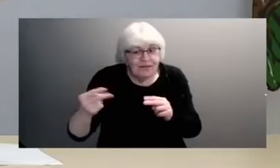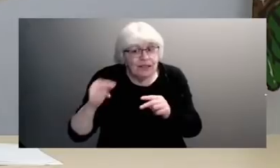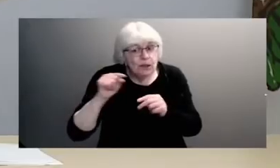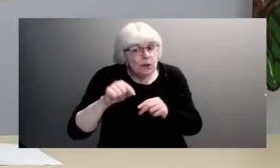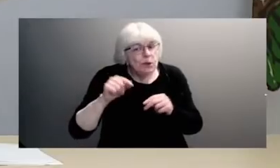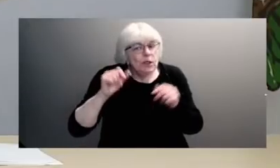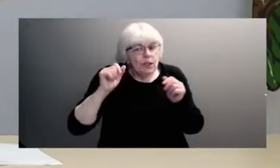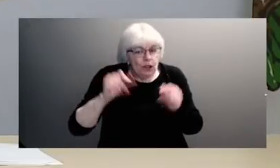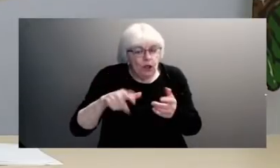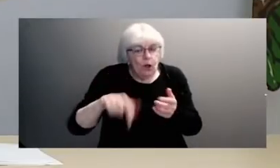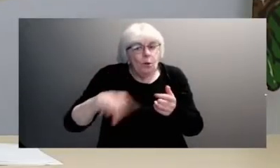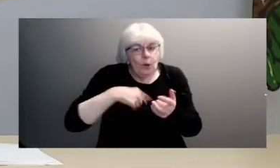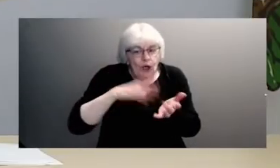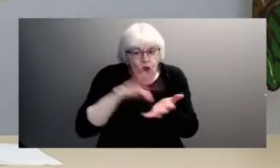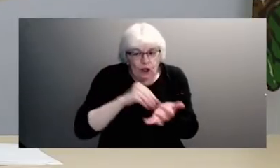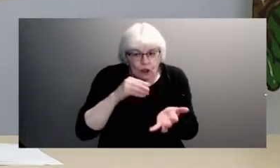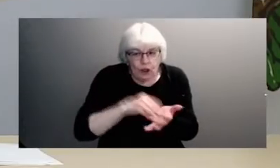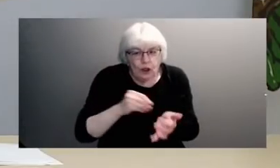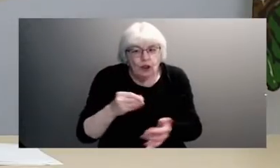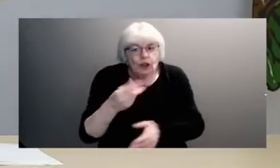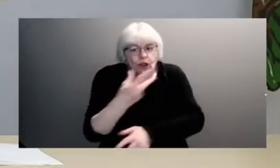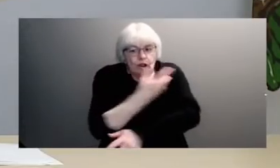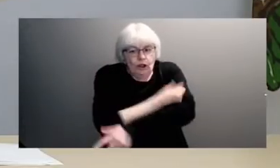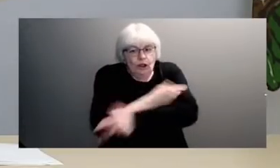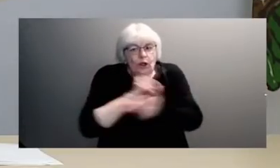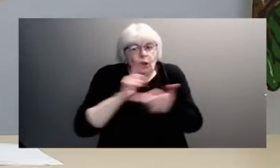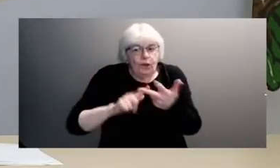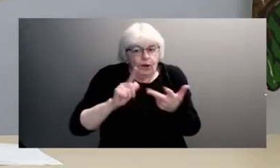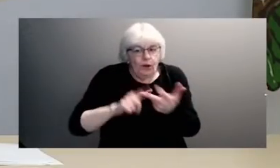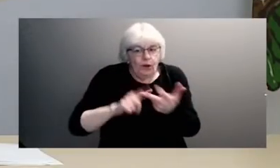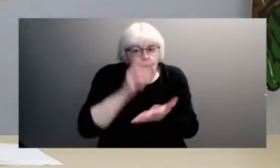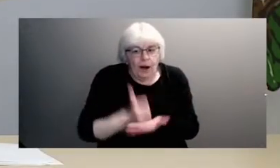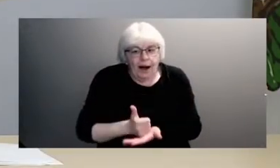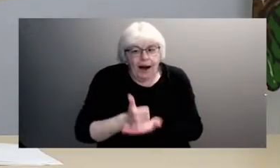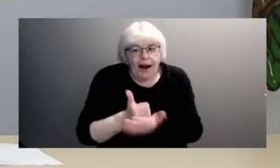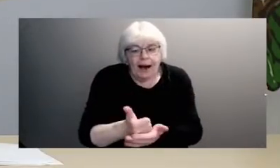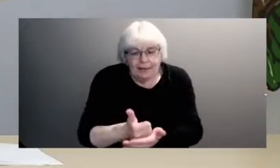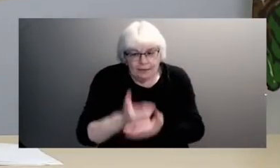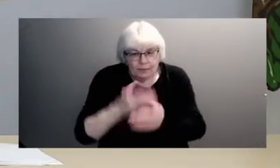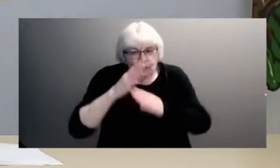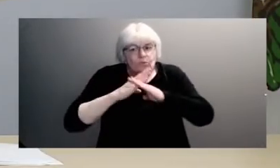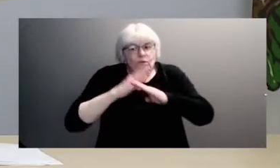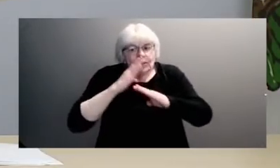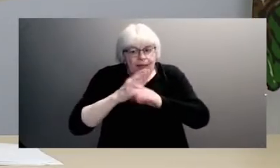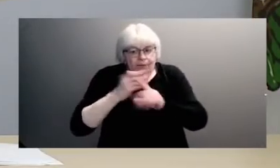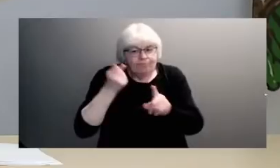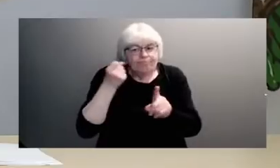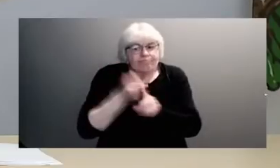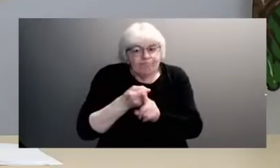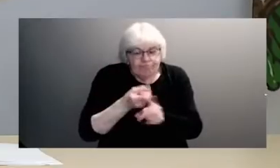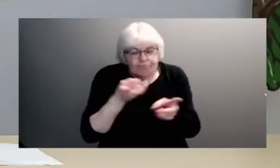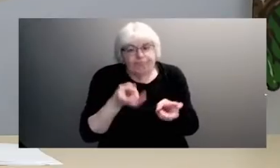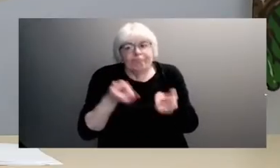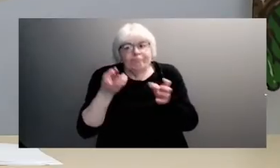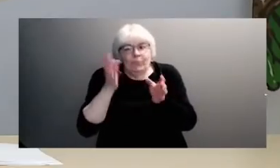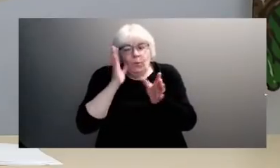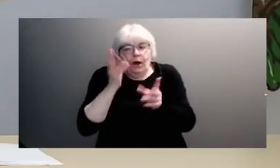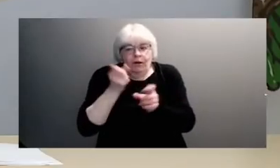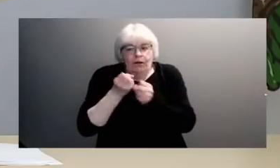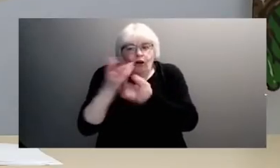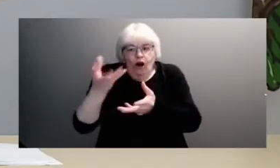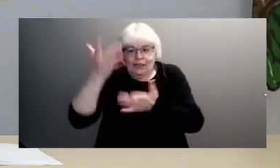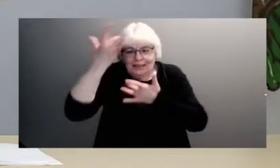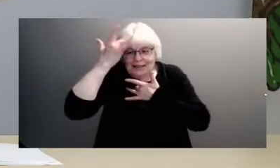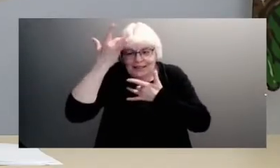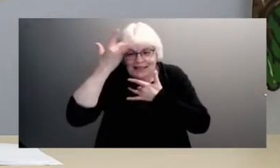illness. Some individuals and groups are at higher risk of severe outcomes from COVID-19. I strongly encourage people to